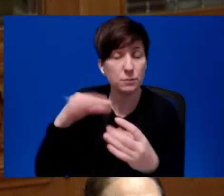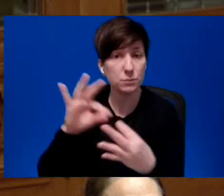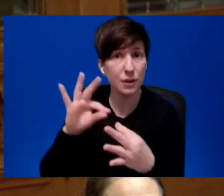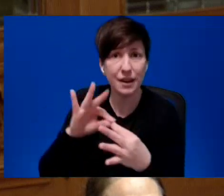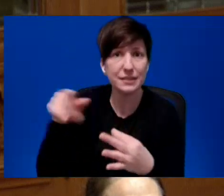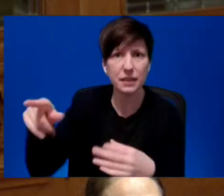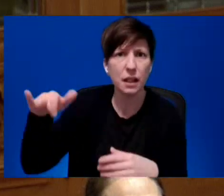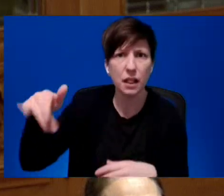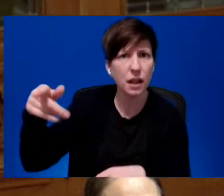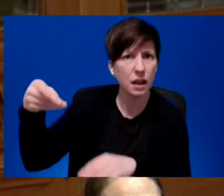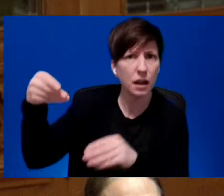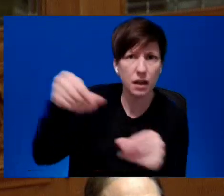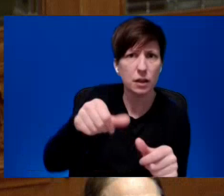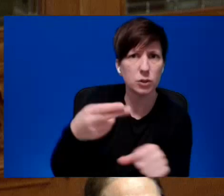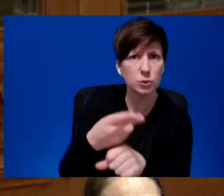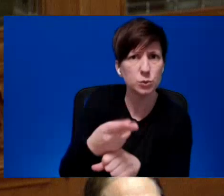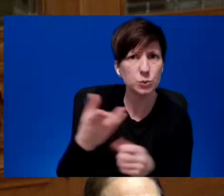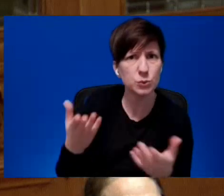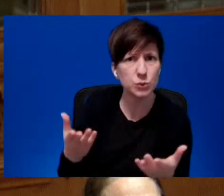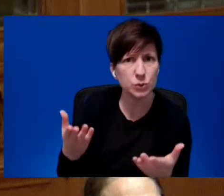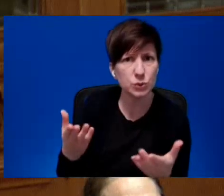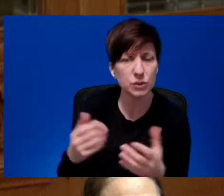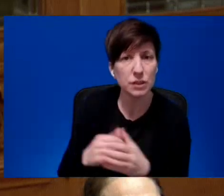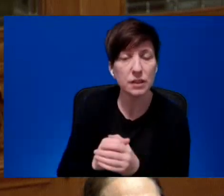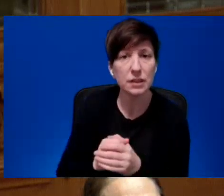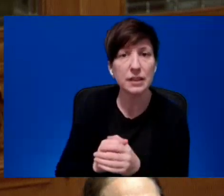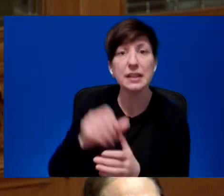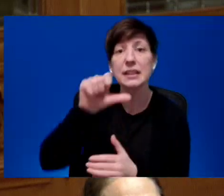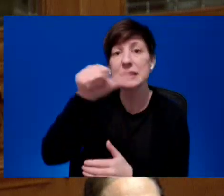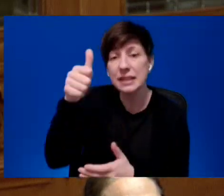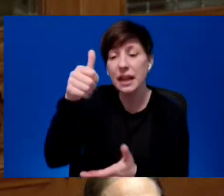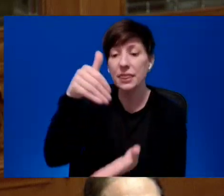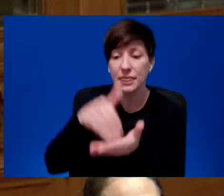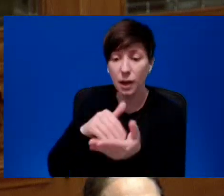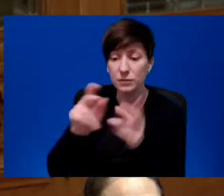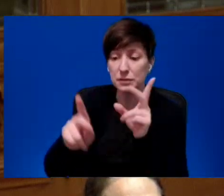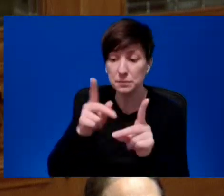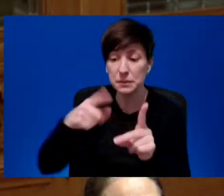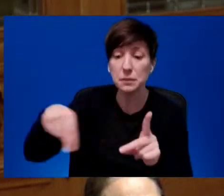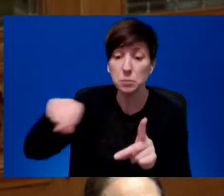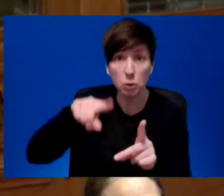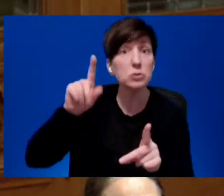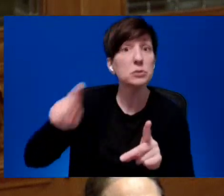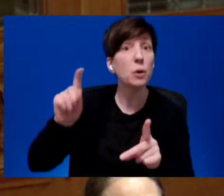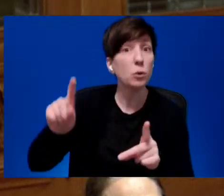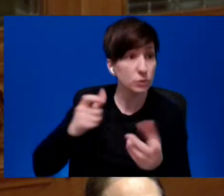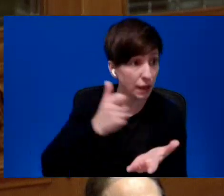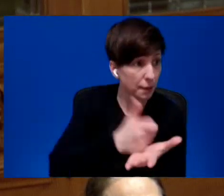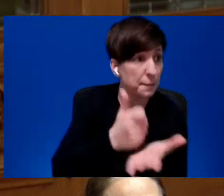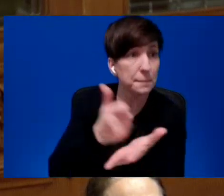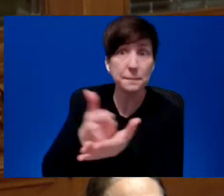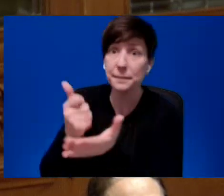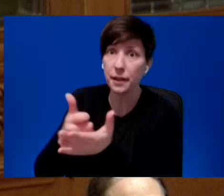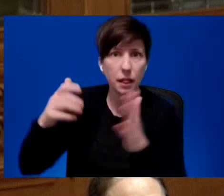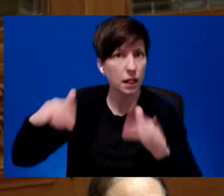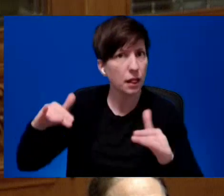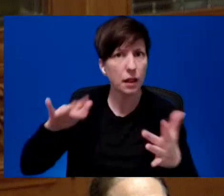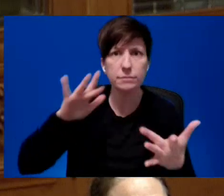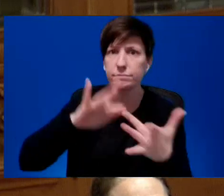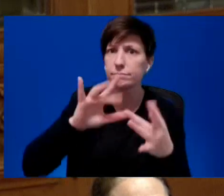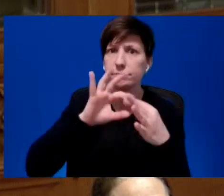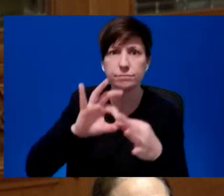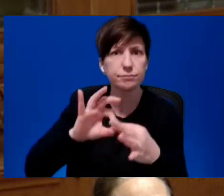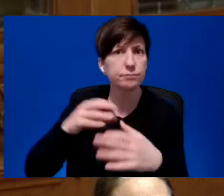programs reached 10,000 fewer people than planned. As a result, $32 million that was supposed to support low-income